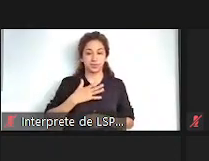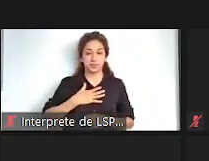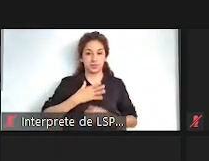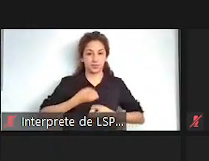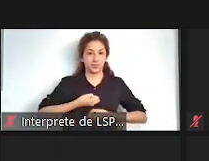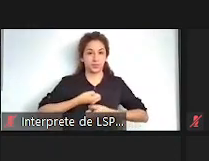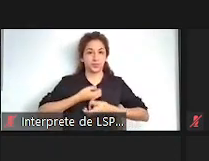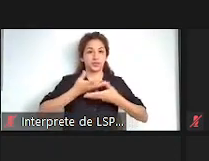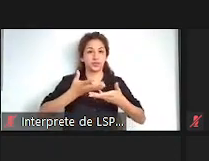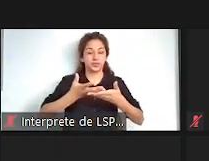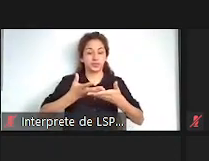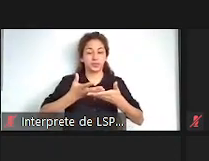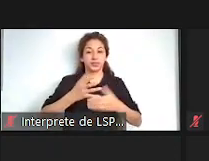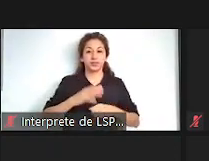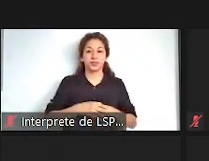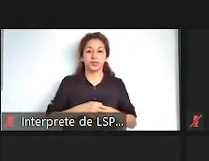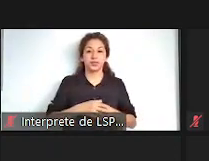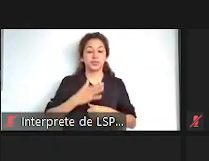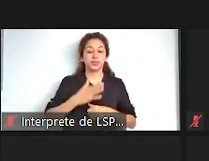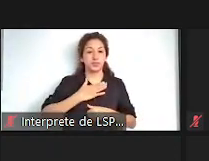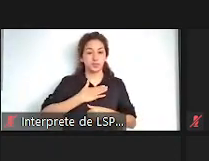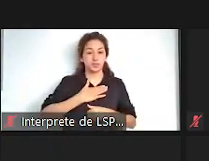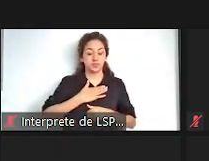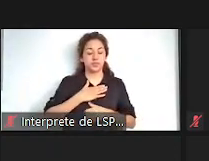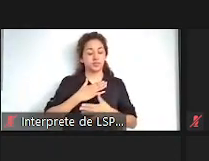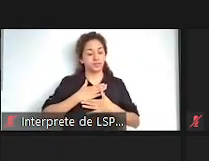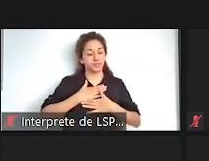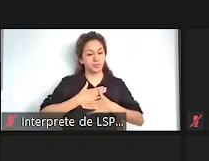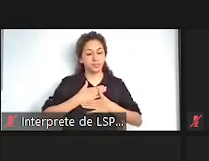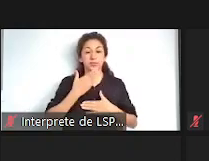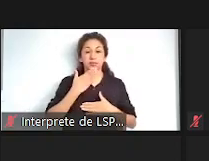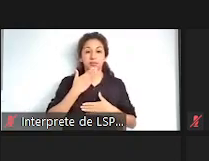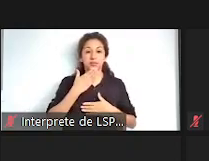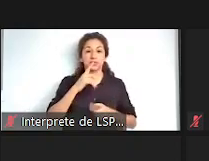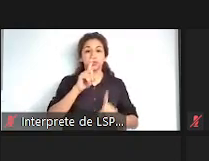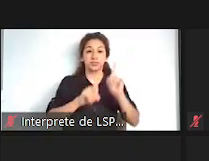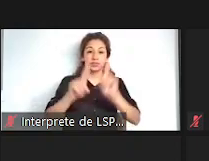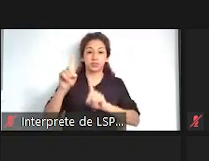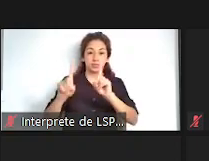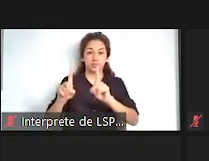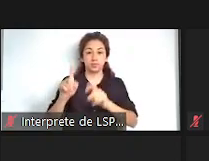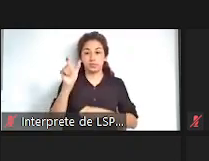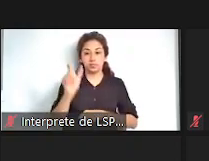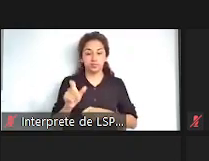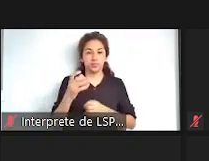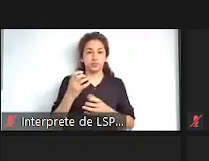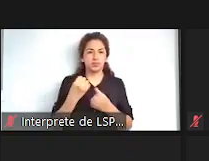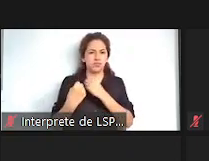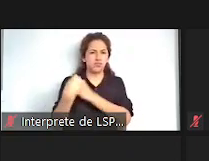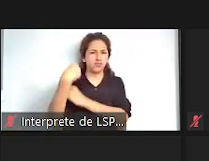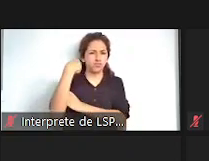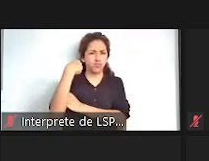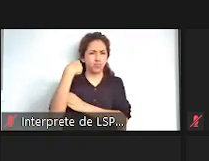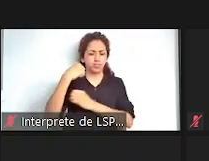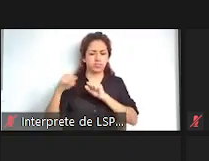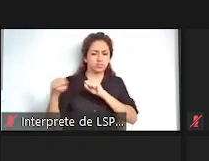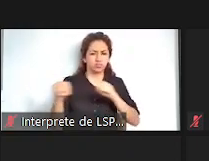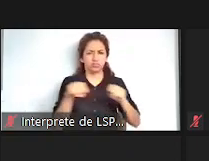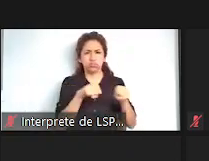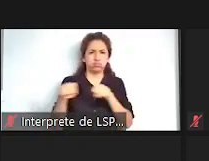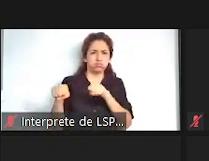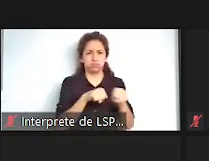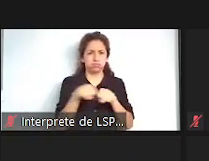in the first place on behalf of config i would like to express all our solidarity of those